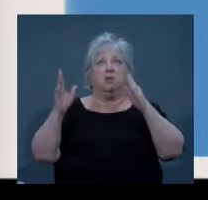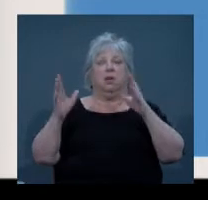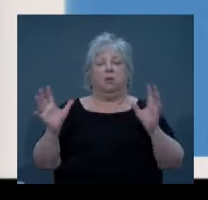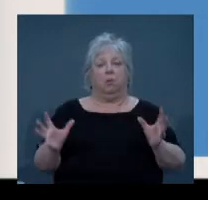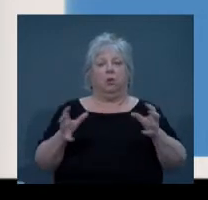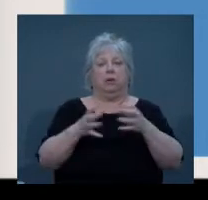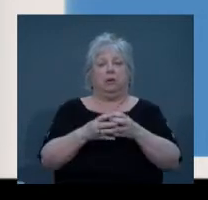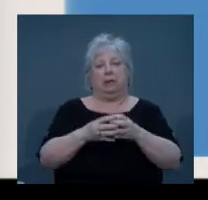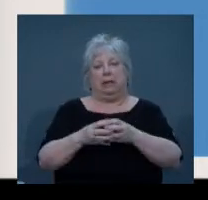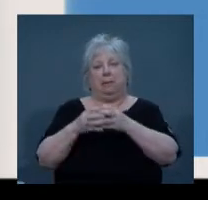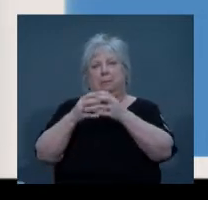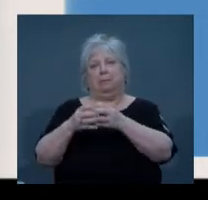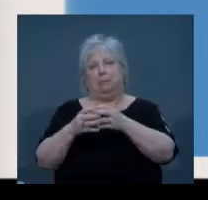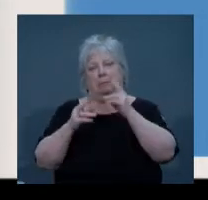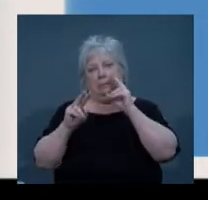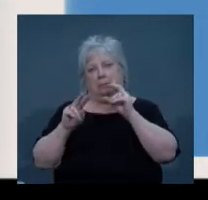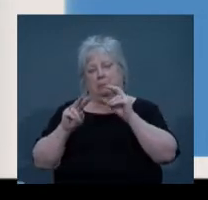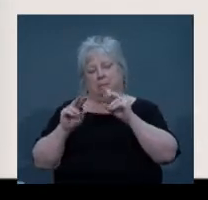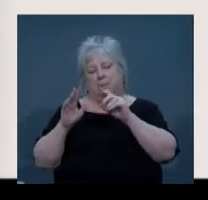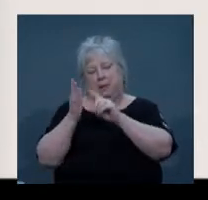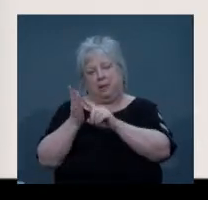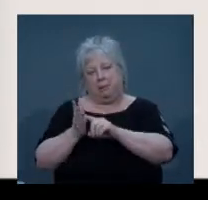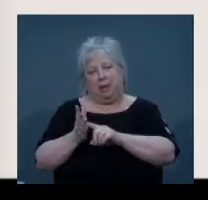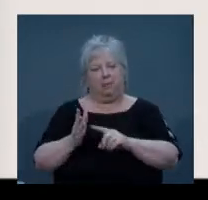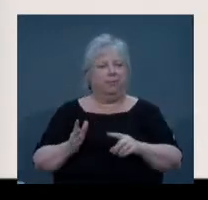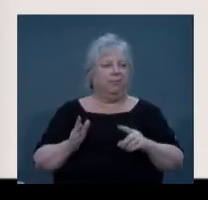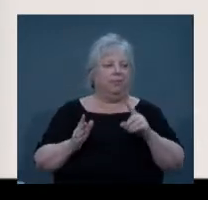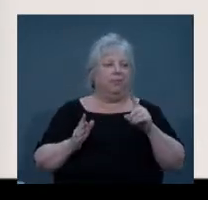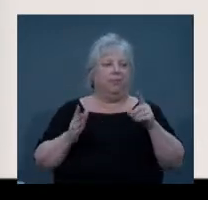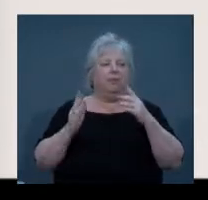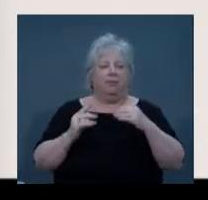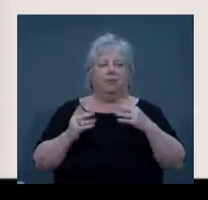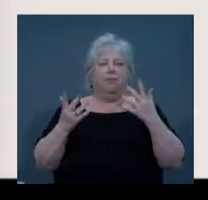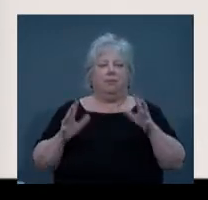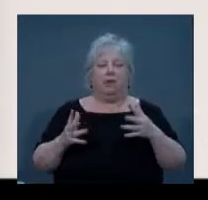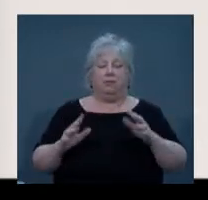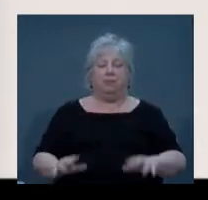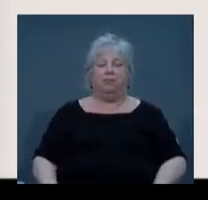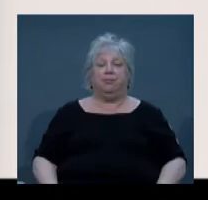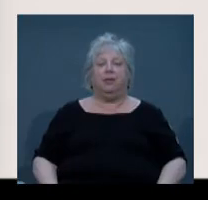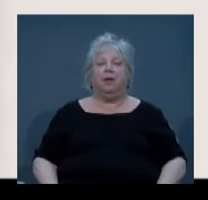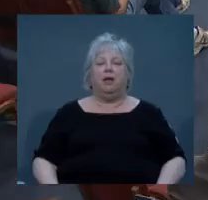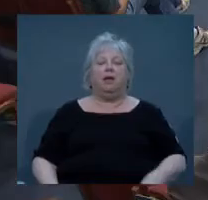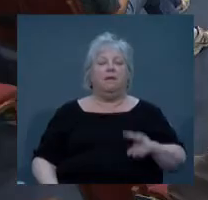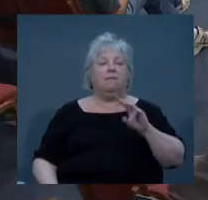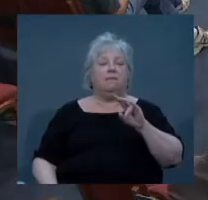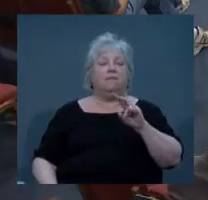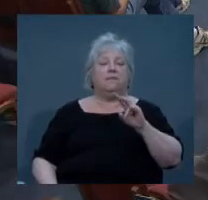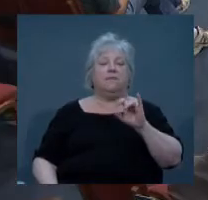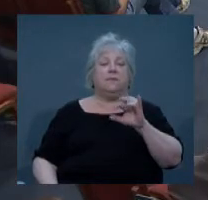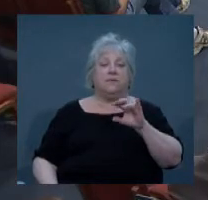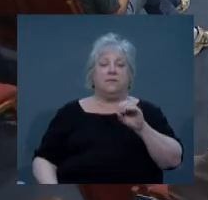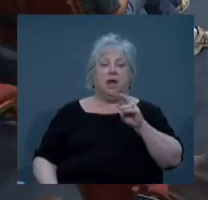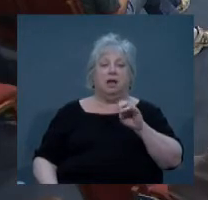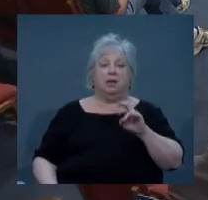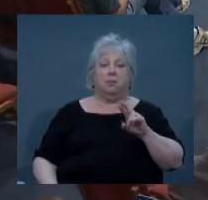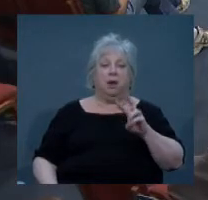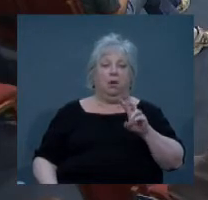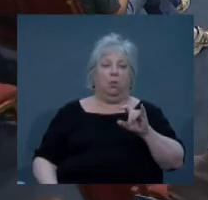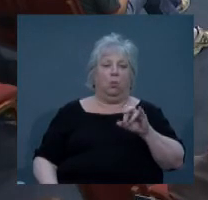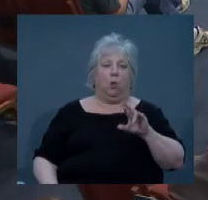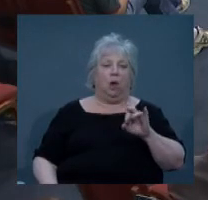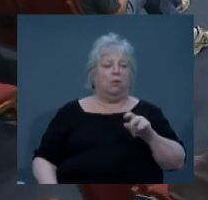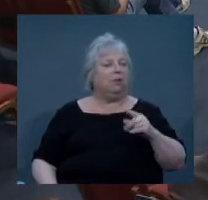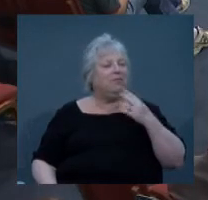Yes. I think there may be one more, Allie, or that's it. That's it. All right, Vice Mayor Wyrick. Thank you.